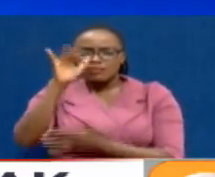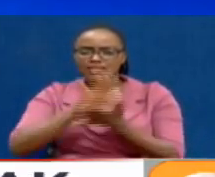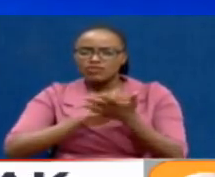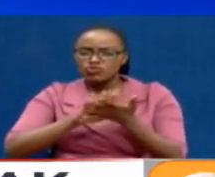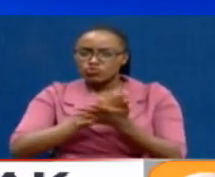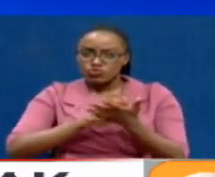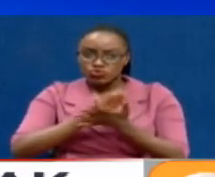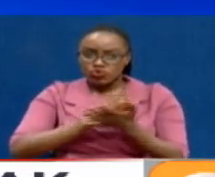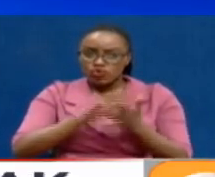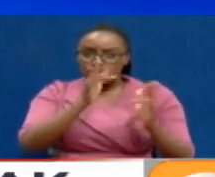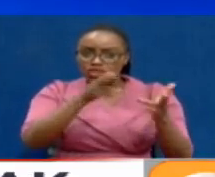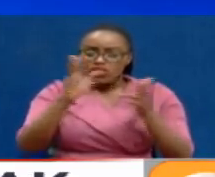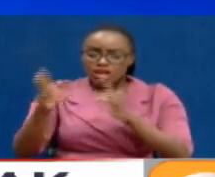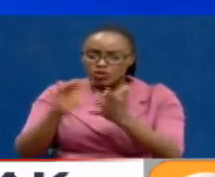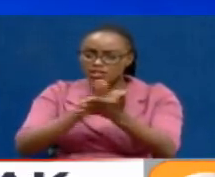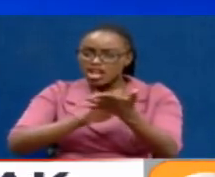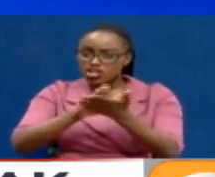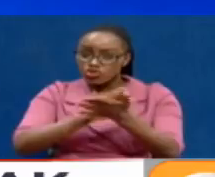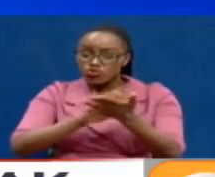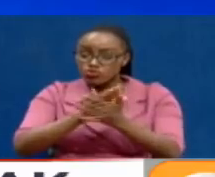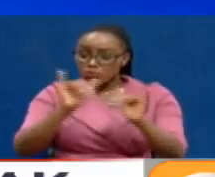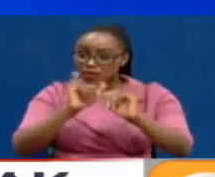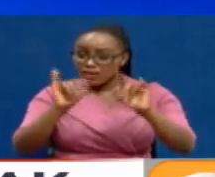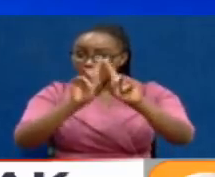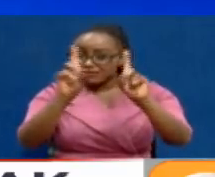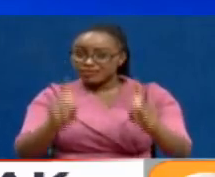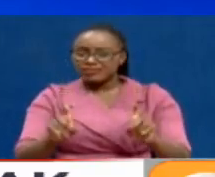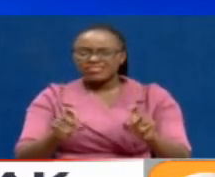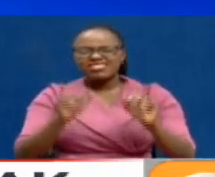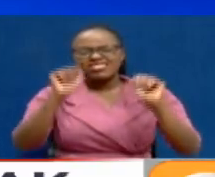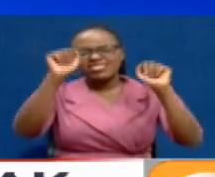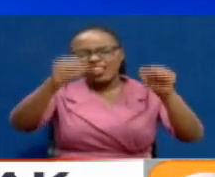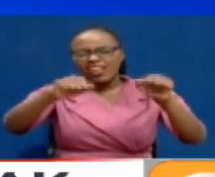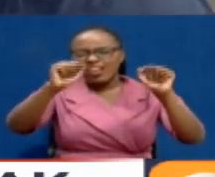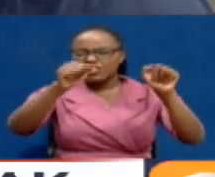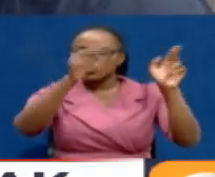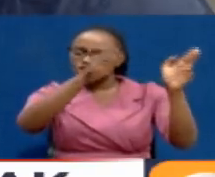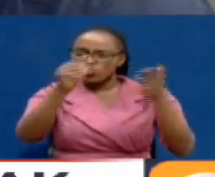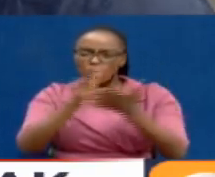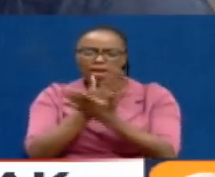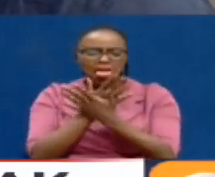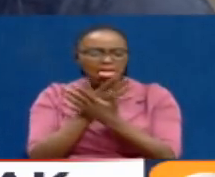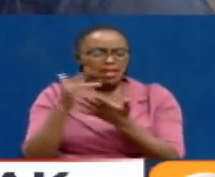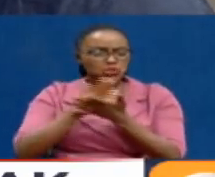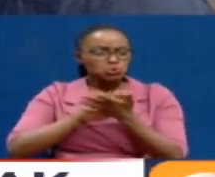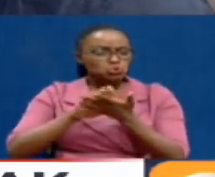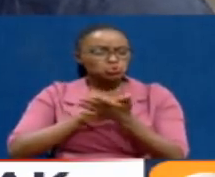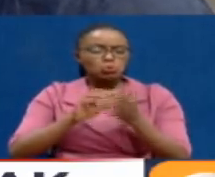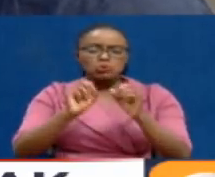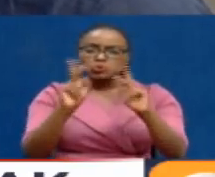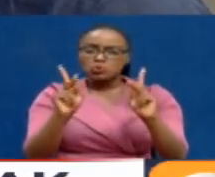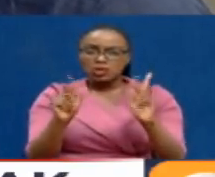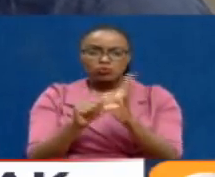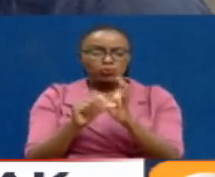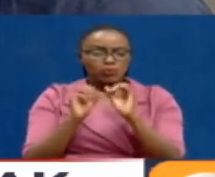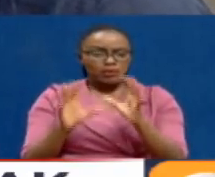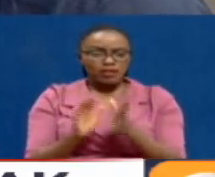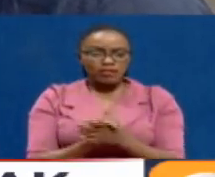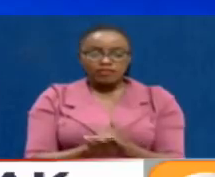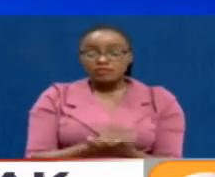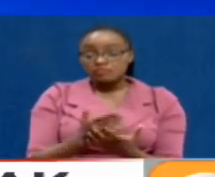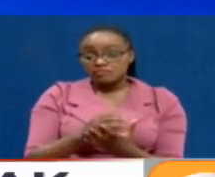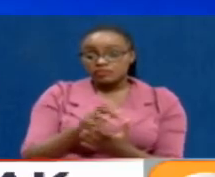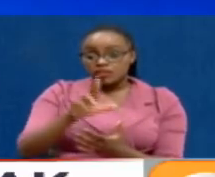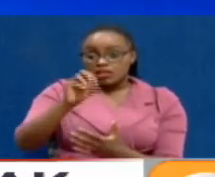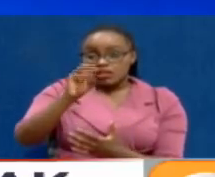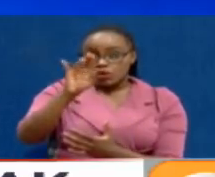soaps. Can the ordinary kipande do the cleaning effectively? Yes, very effectively. Very effectively. Soap. Okay. Any soap will do it. Robbie